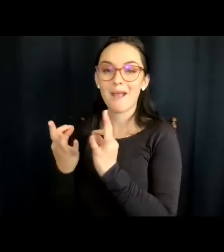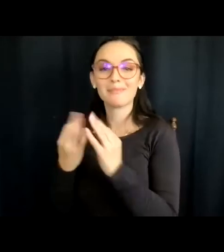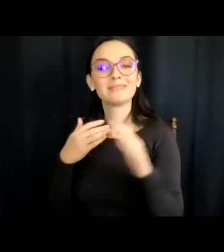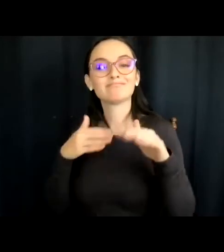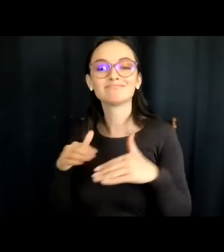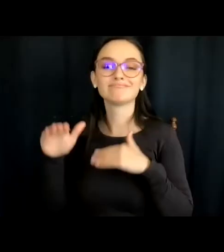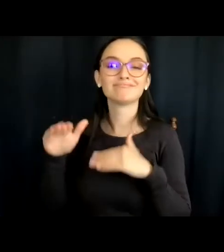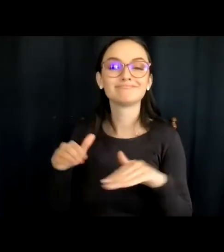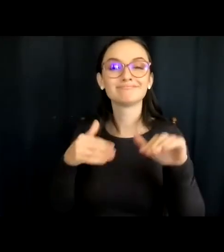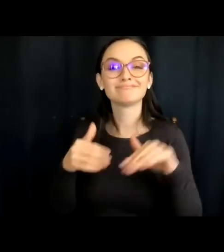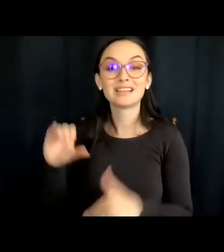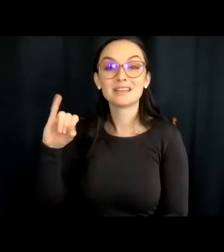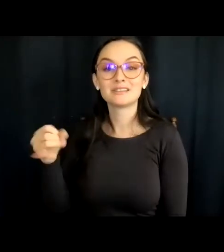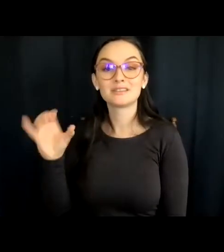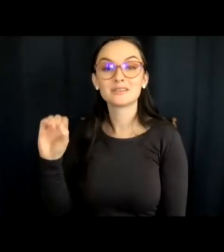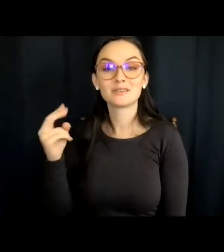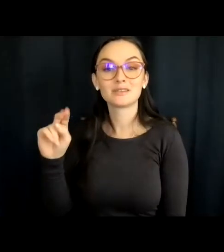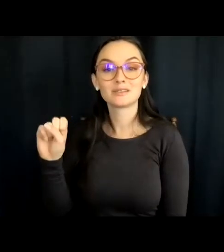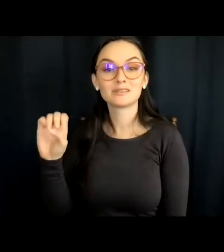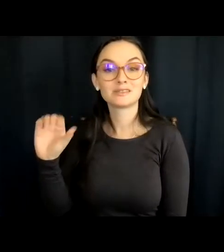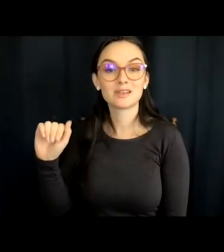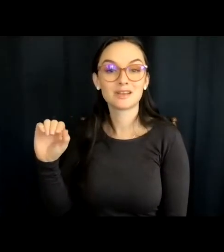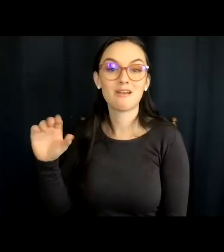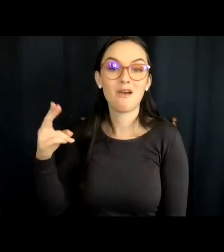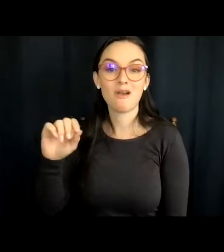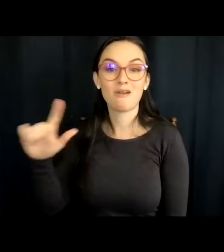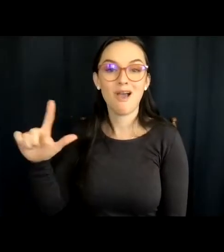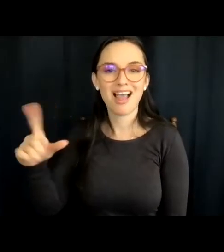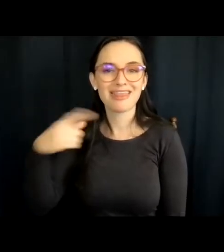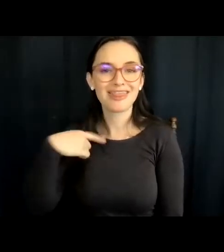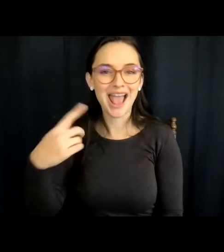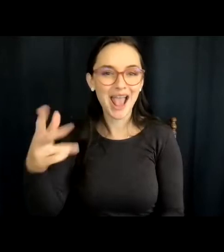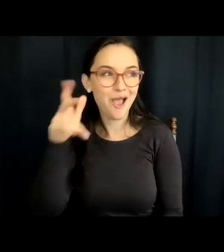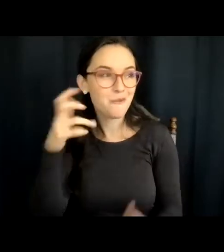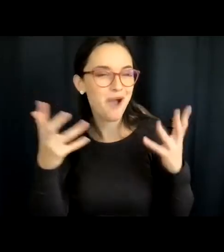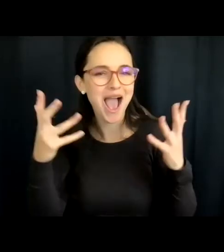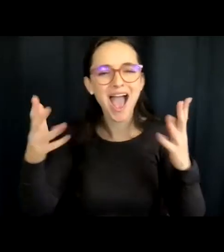the family was greeted by Oregon fans cheering, "Go Ducks!"